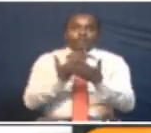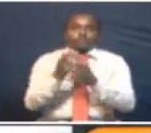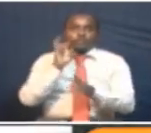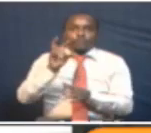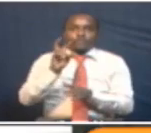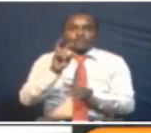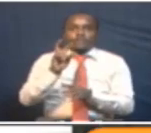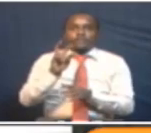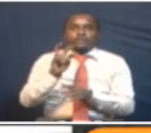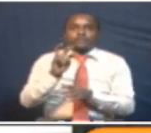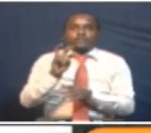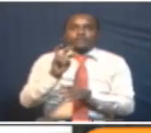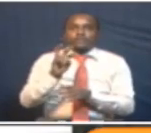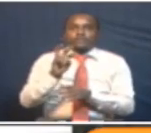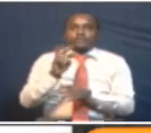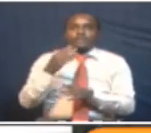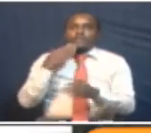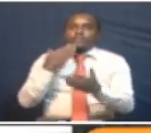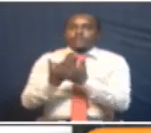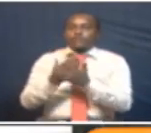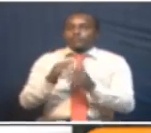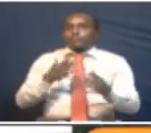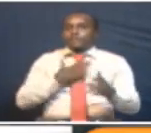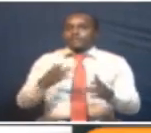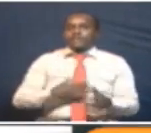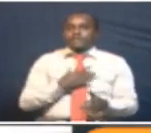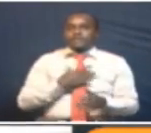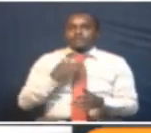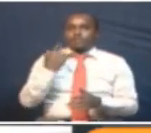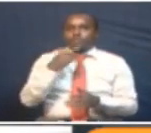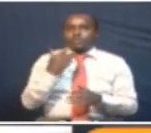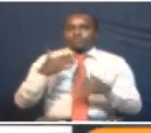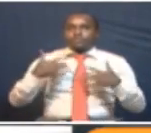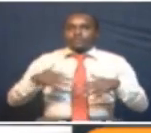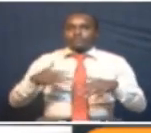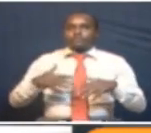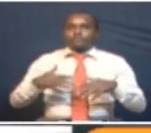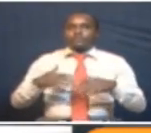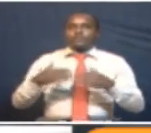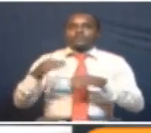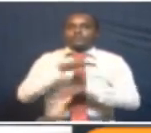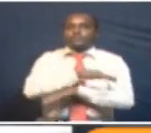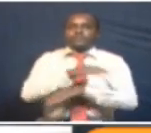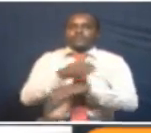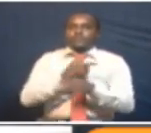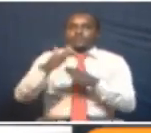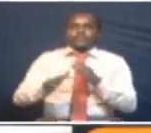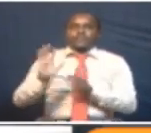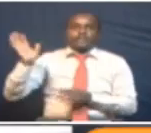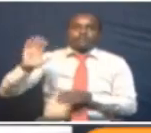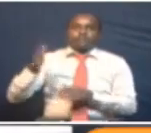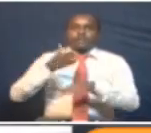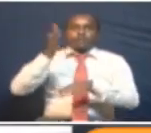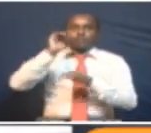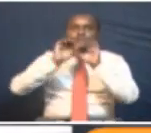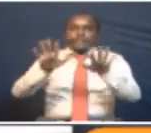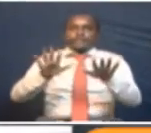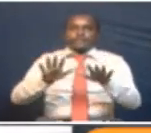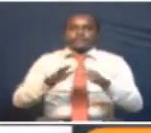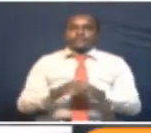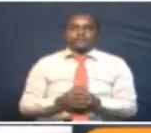Anne Kiguta. Thank you to my guests. You have a wonderful evening and weekend ahead. Bye-bye. God bless you.